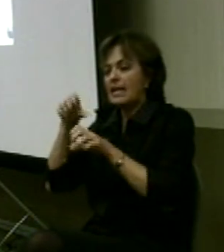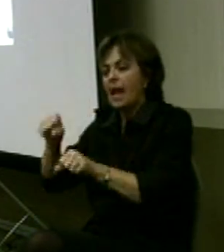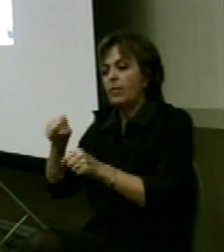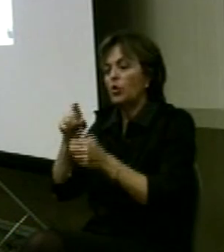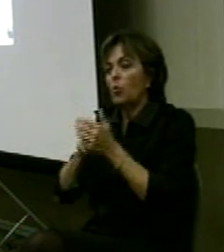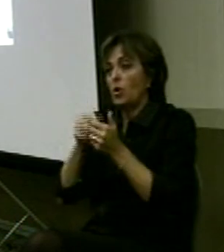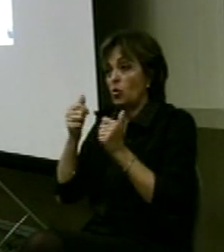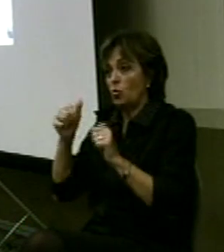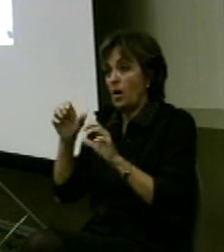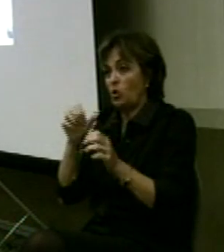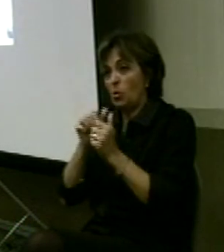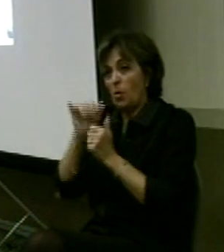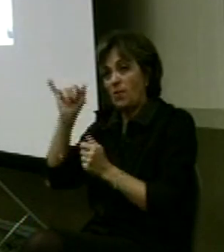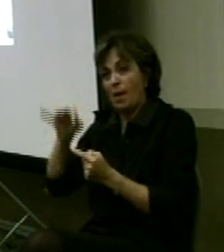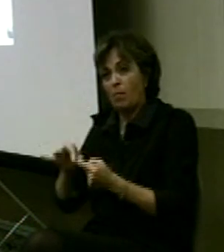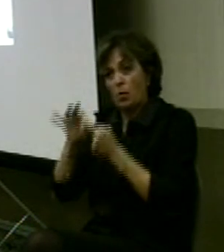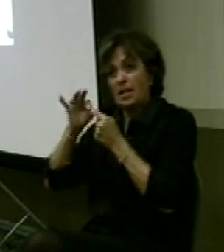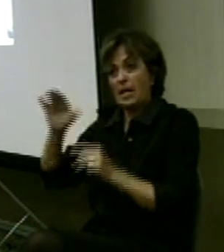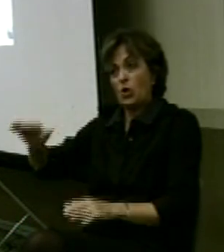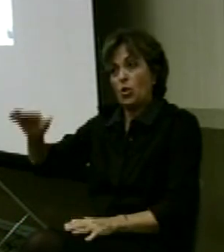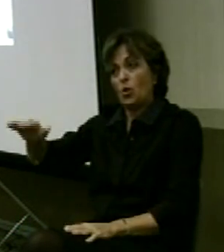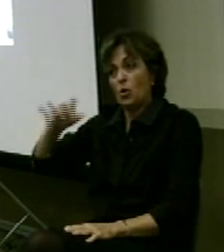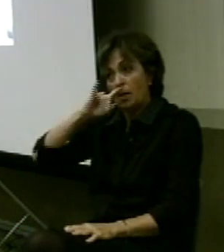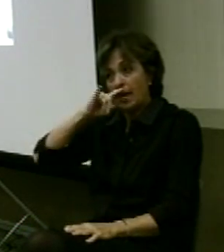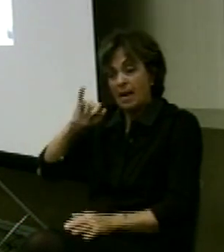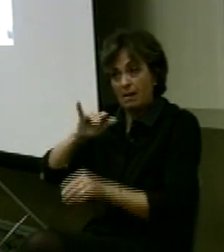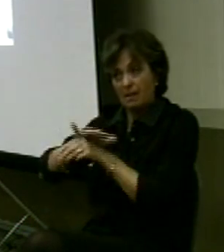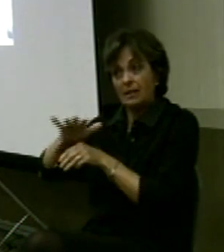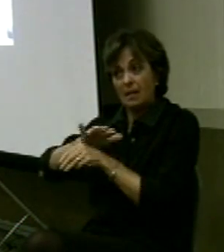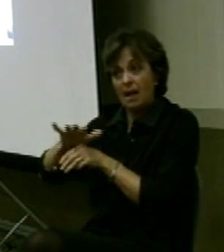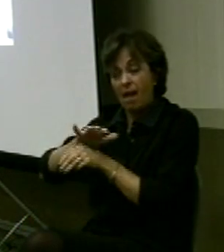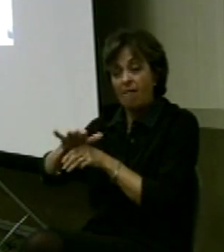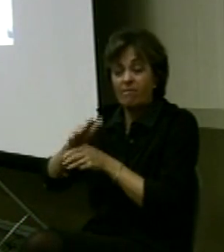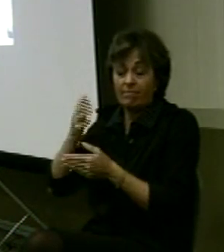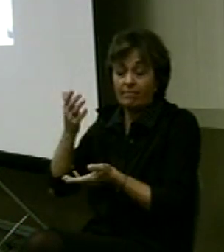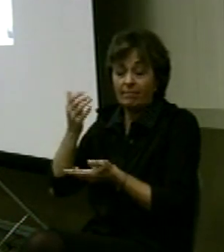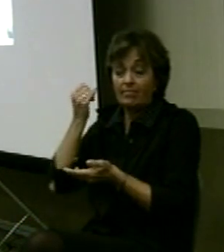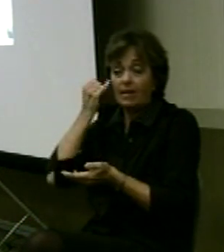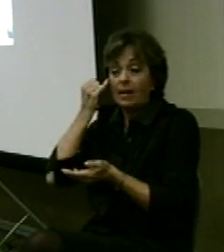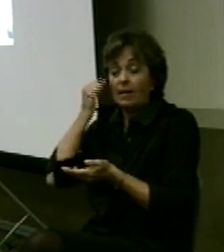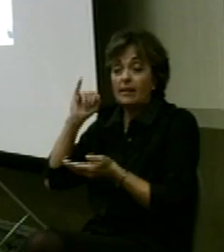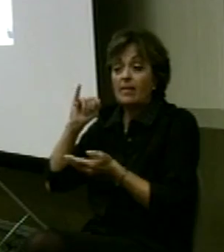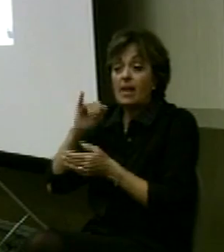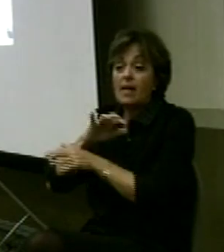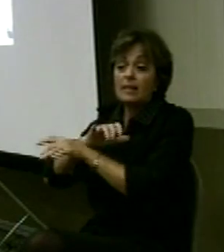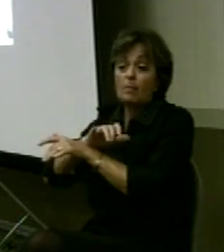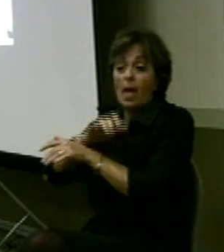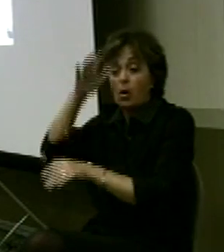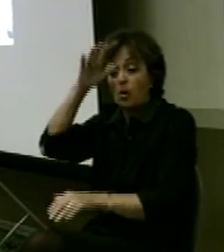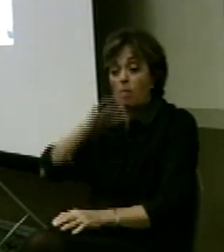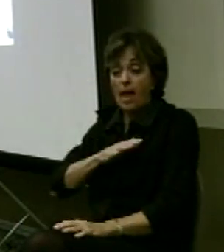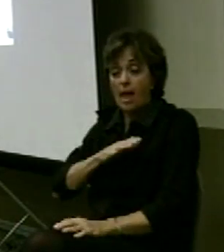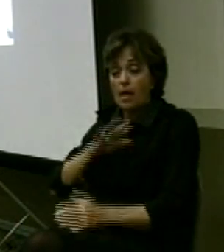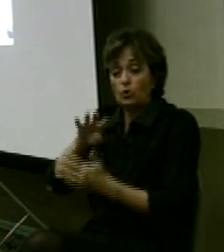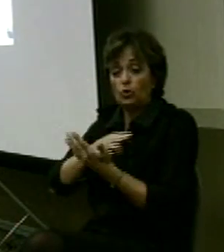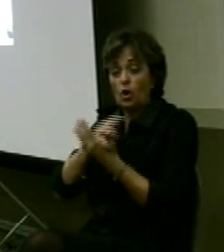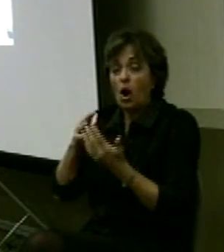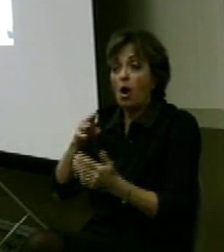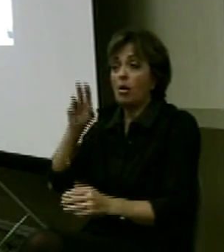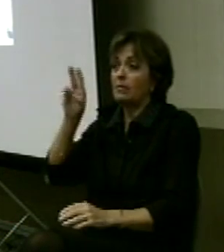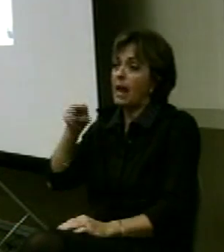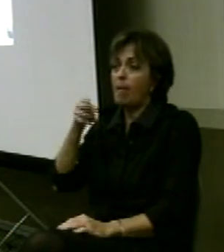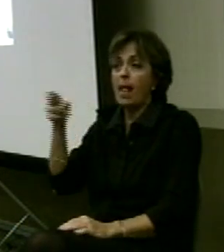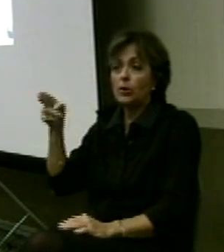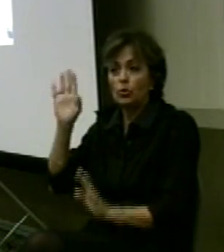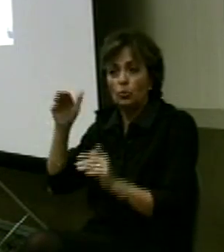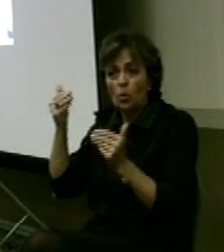capture what you're trying to do with that particular kid, and it's enough to use just a Spider-Man chart, then God bless you, go use